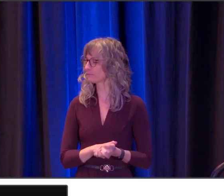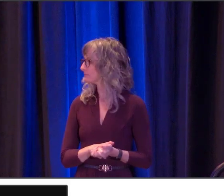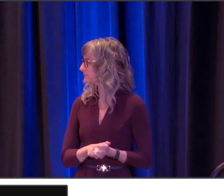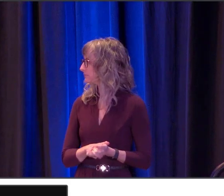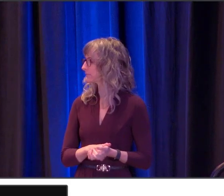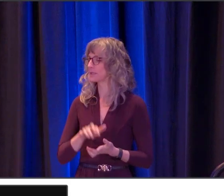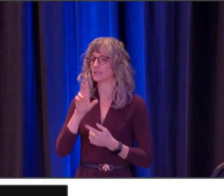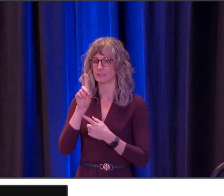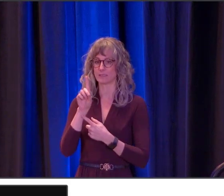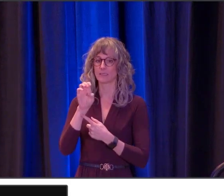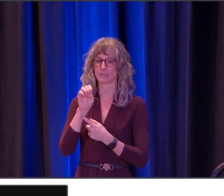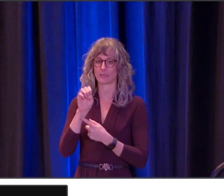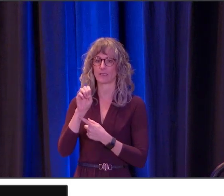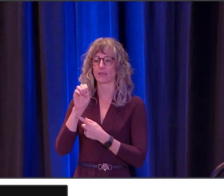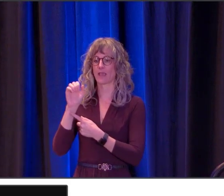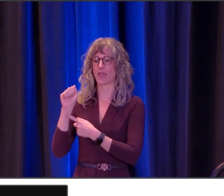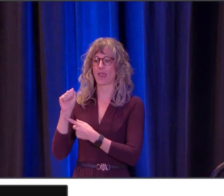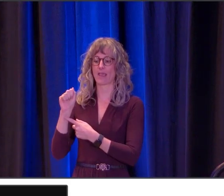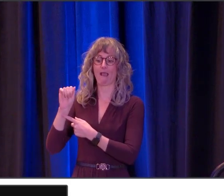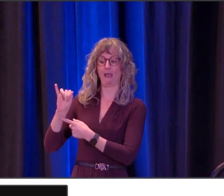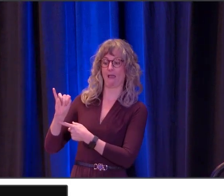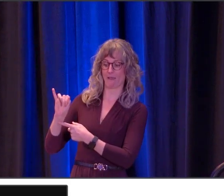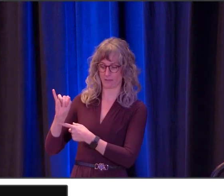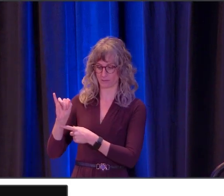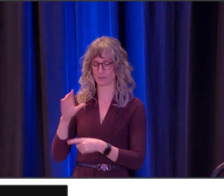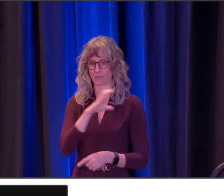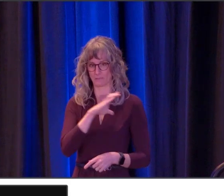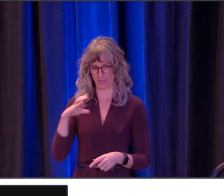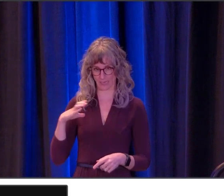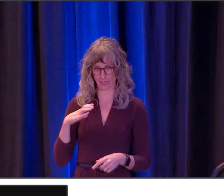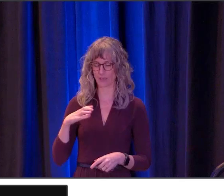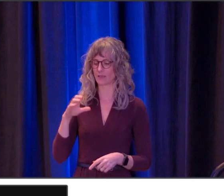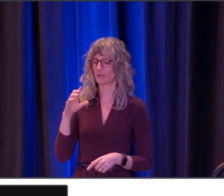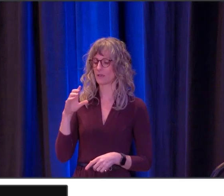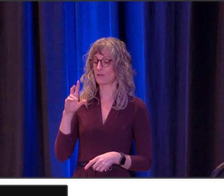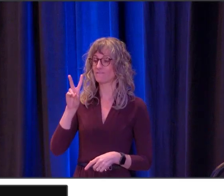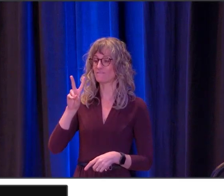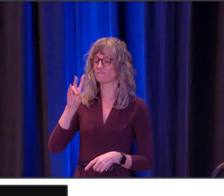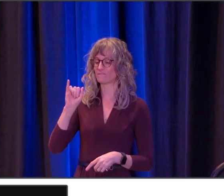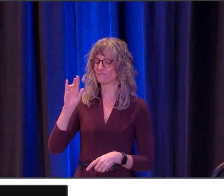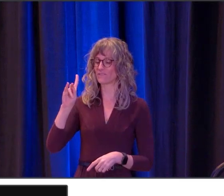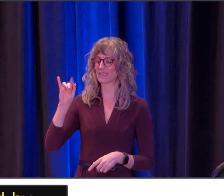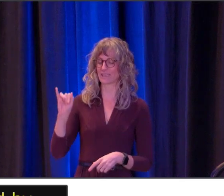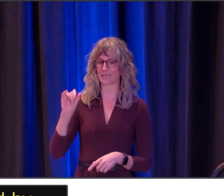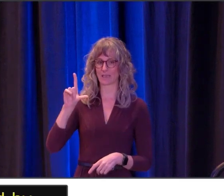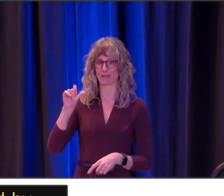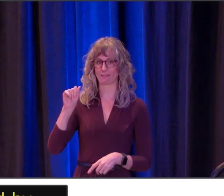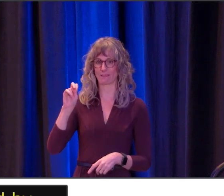The DEAI Committee, chaired by Vicki Landers. Yeah.